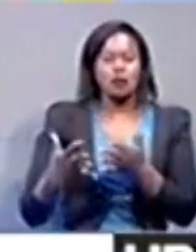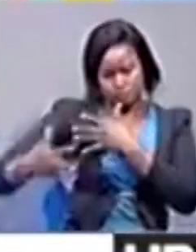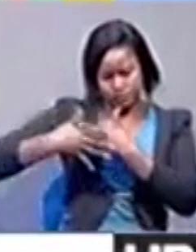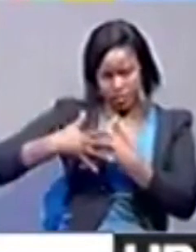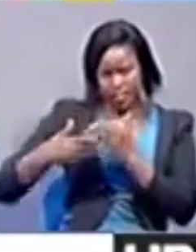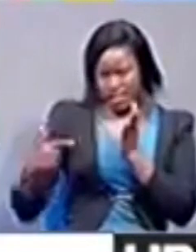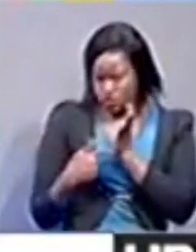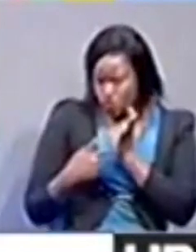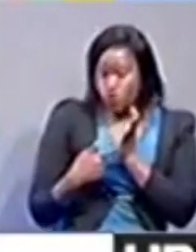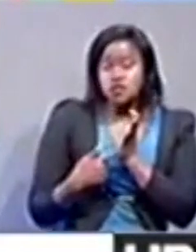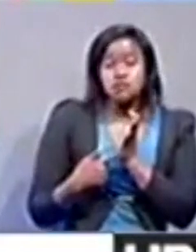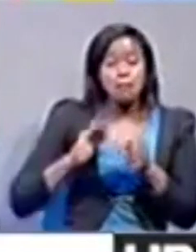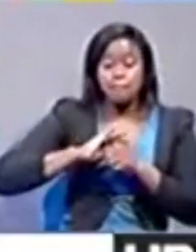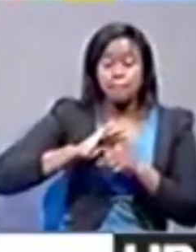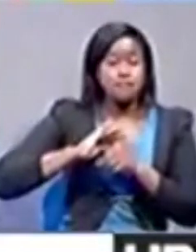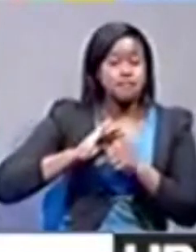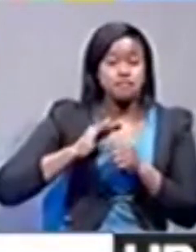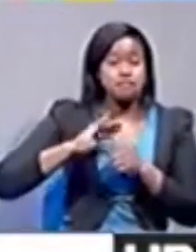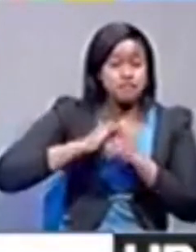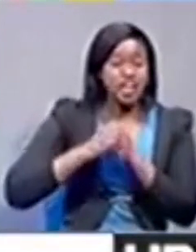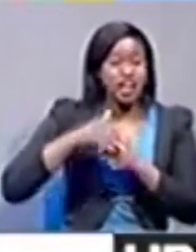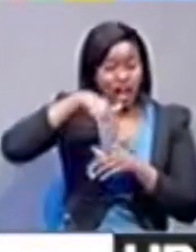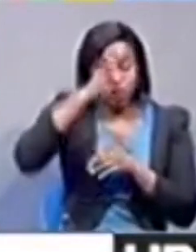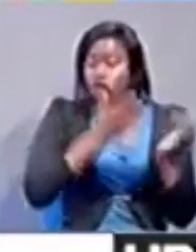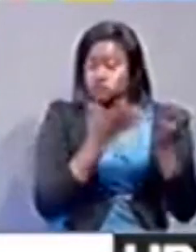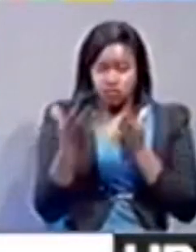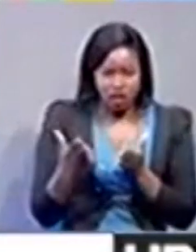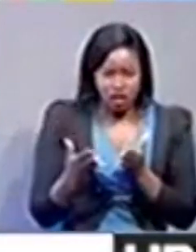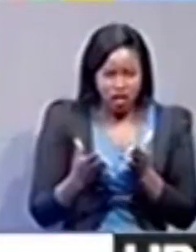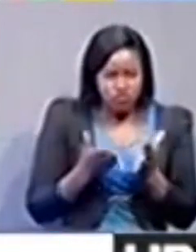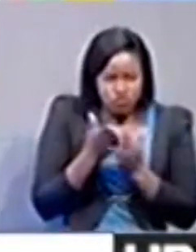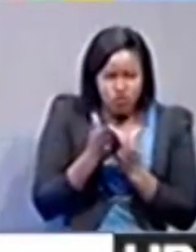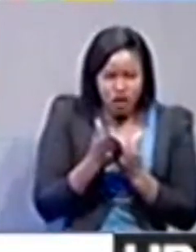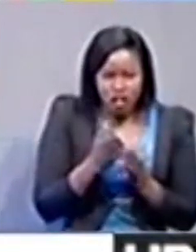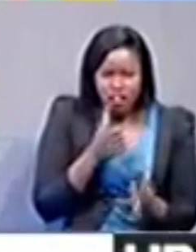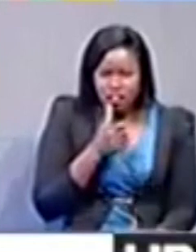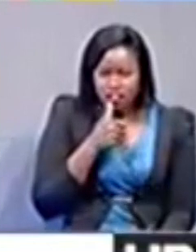Machinery does not come by post office box,